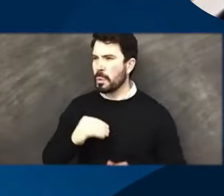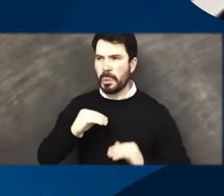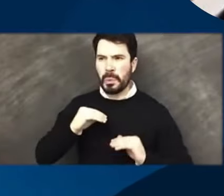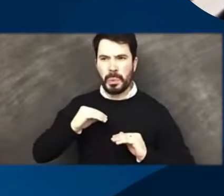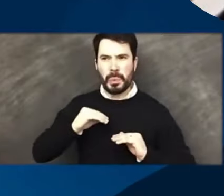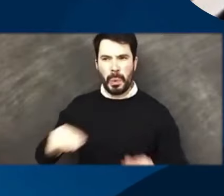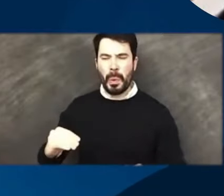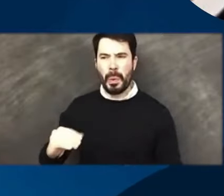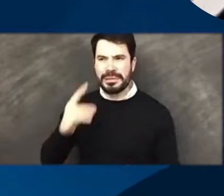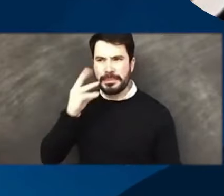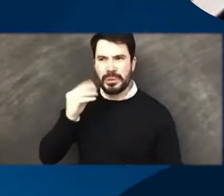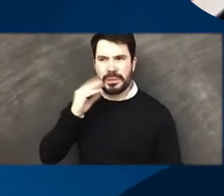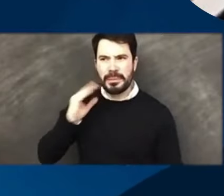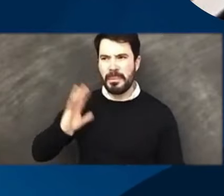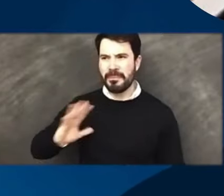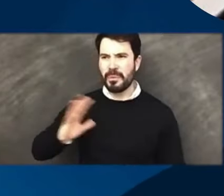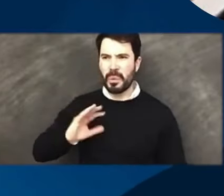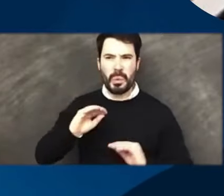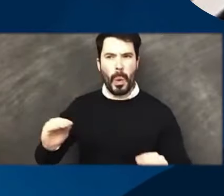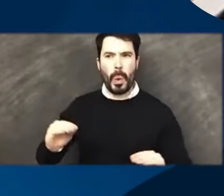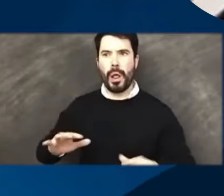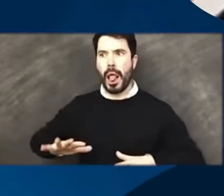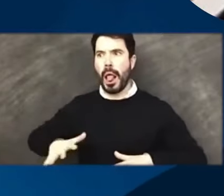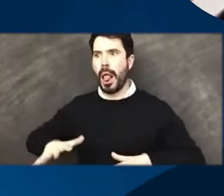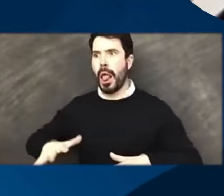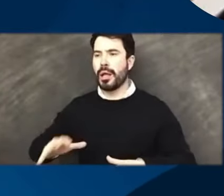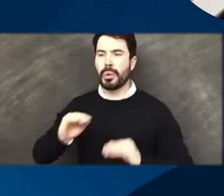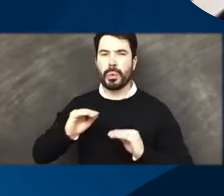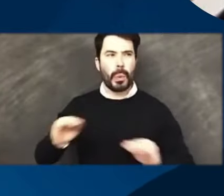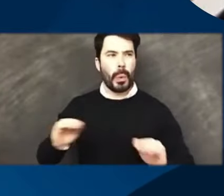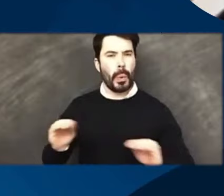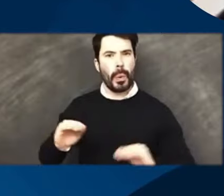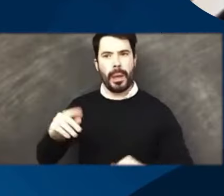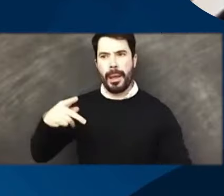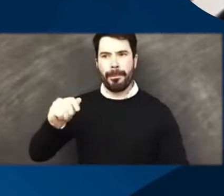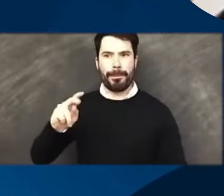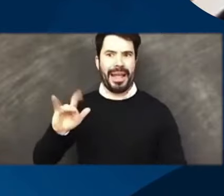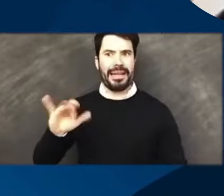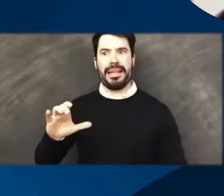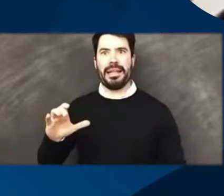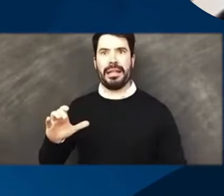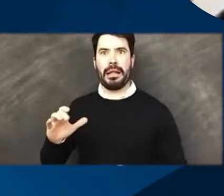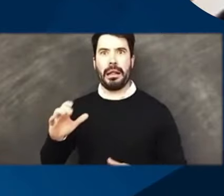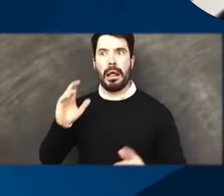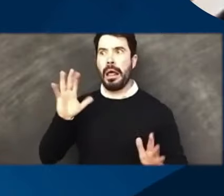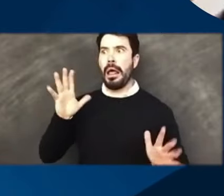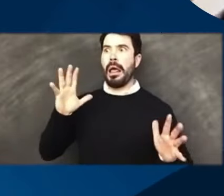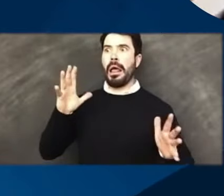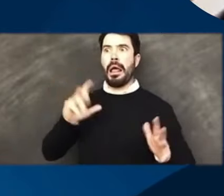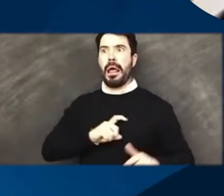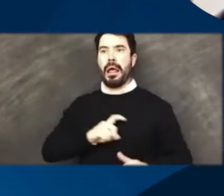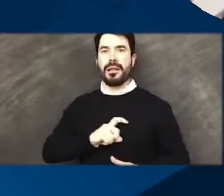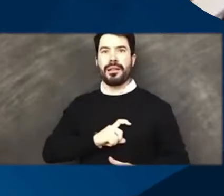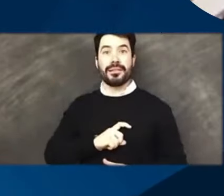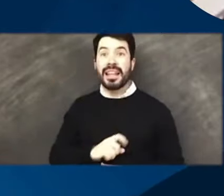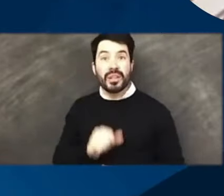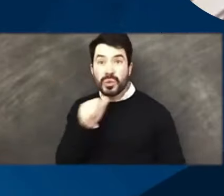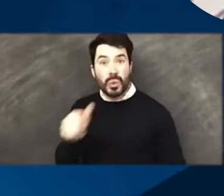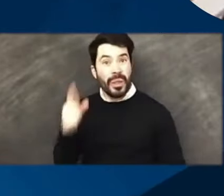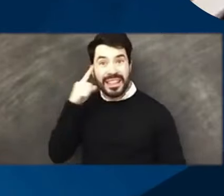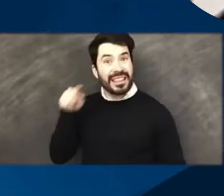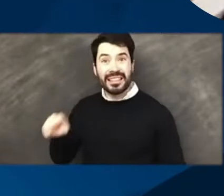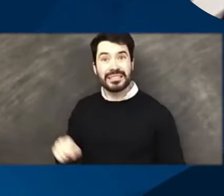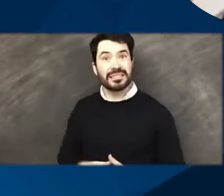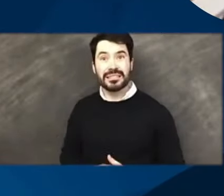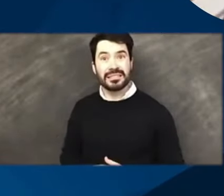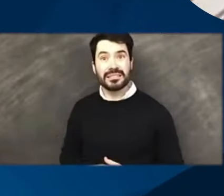then your fallback shouldn't be that I'm having anxiety and that I'm having a panic attack. You